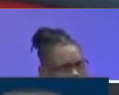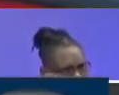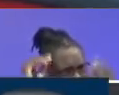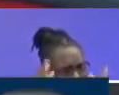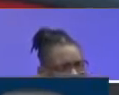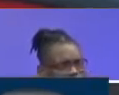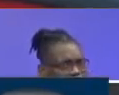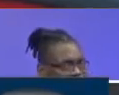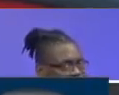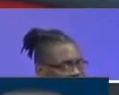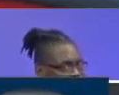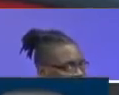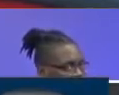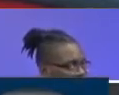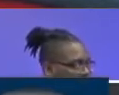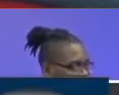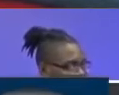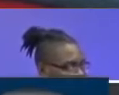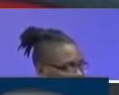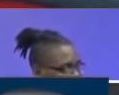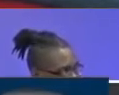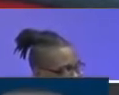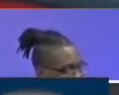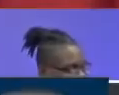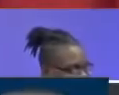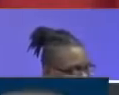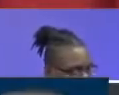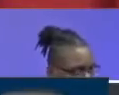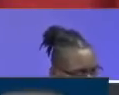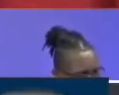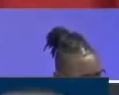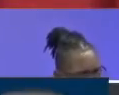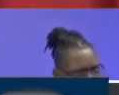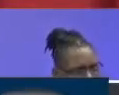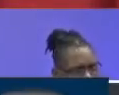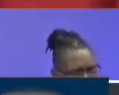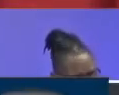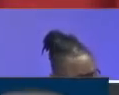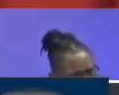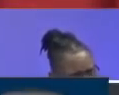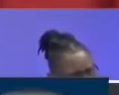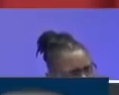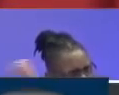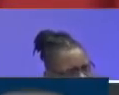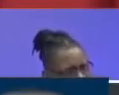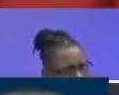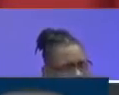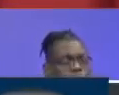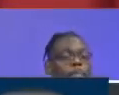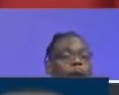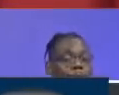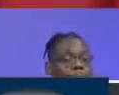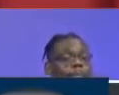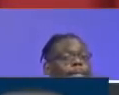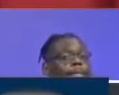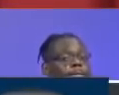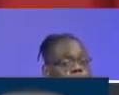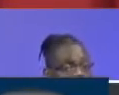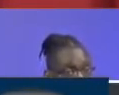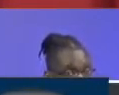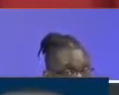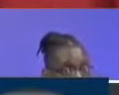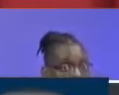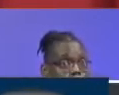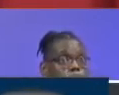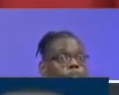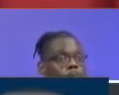are vaccinated, they just want some clarification. So that's why I said earlier that there's a distinction between a safe zone in its classic